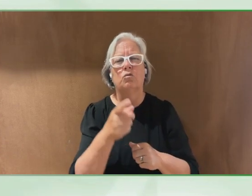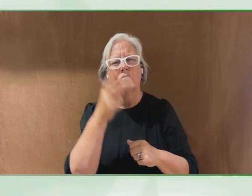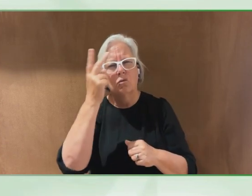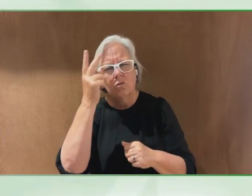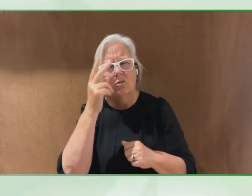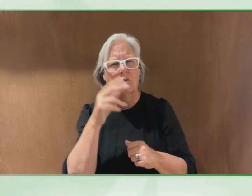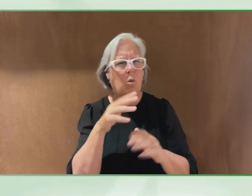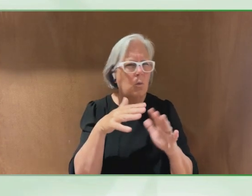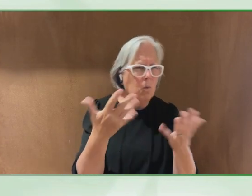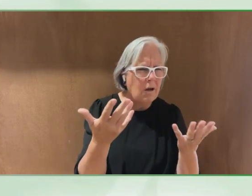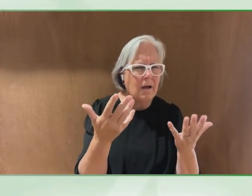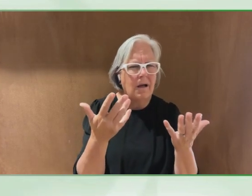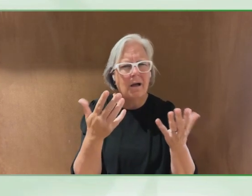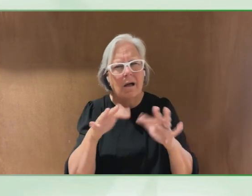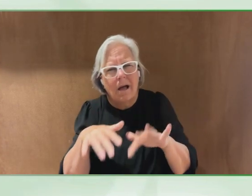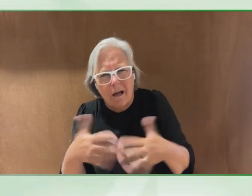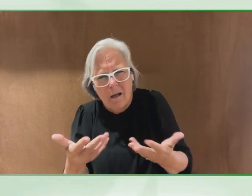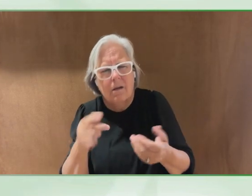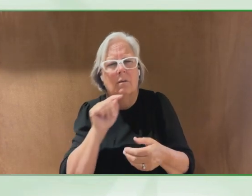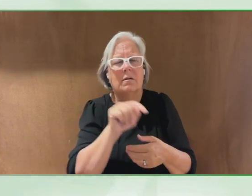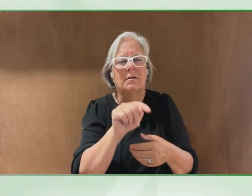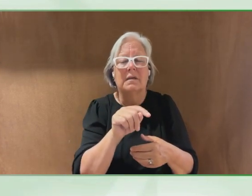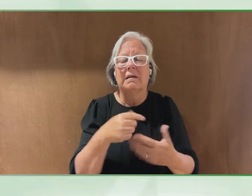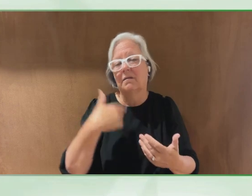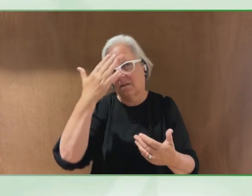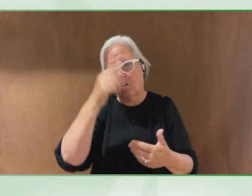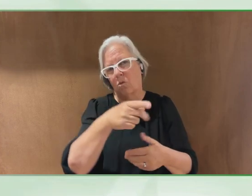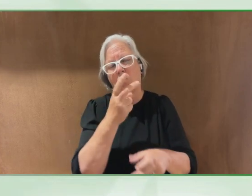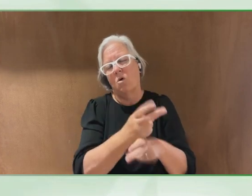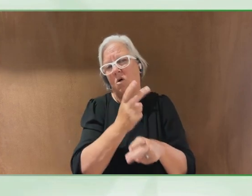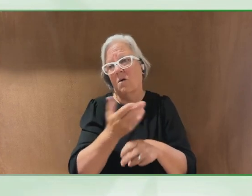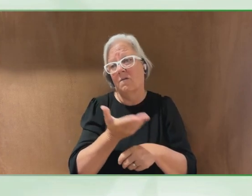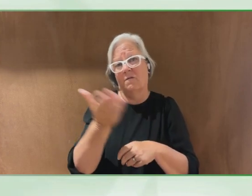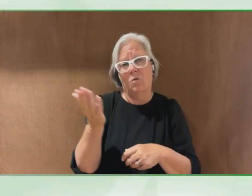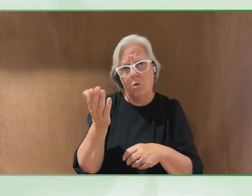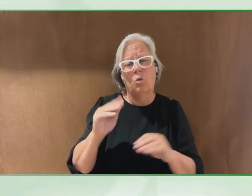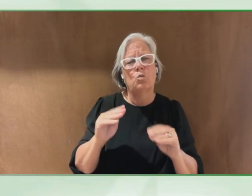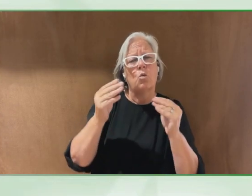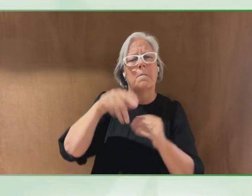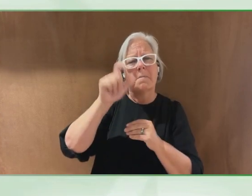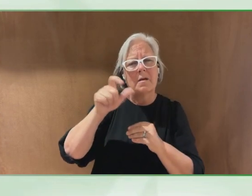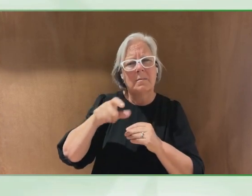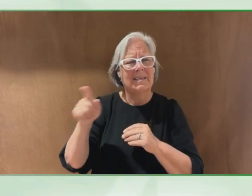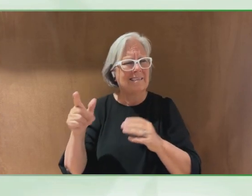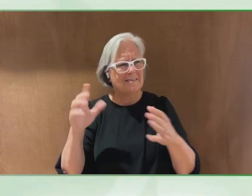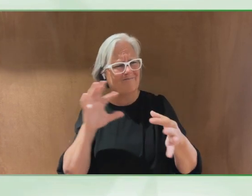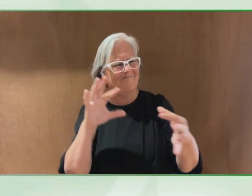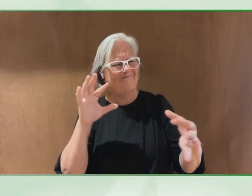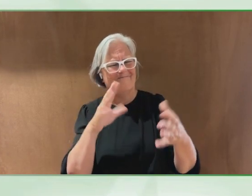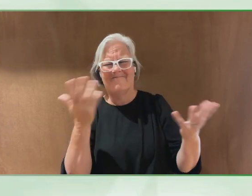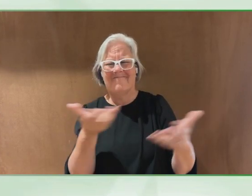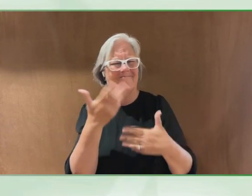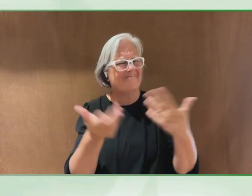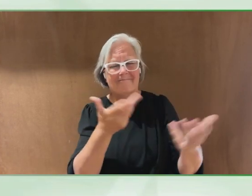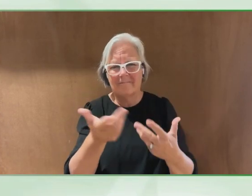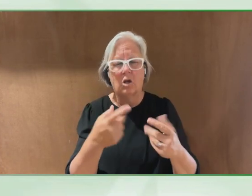that has meant that it's been difficult for young people to be able to relate to what is being taught, but also relate to what knowledge is being produced